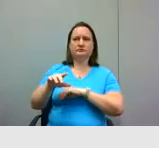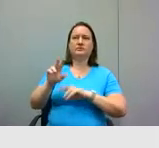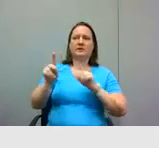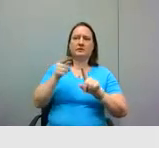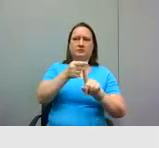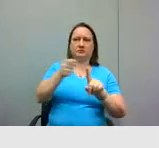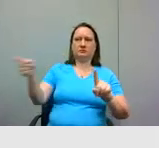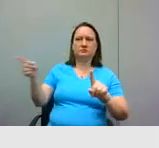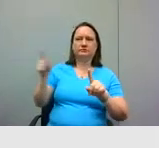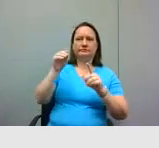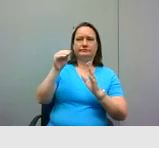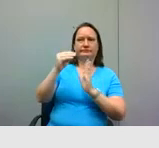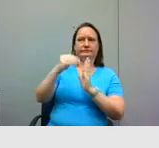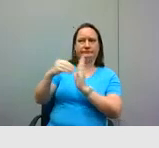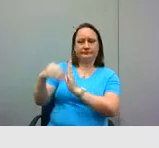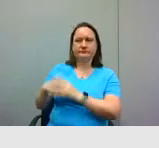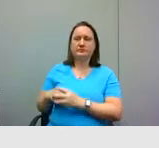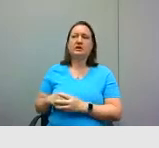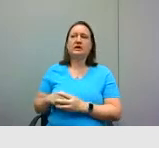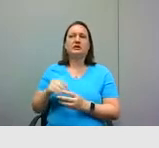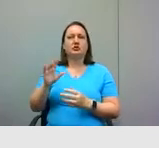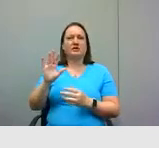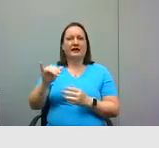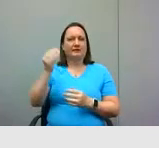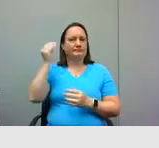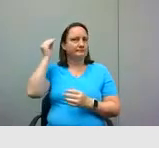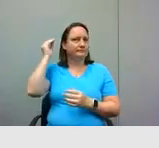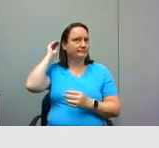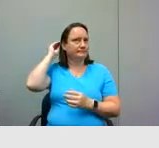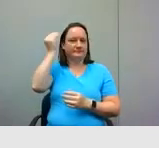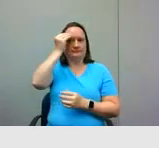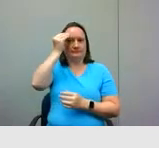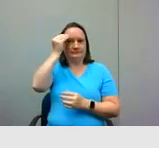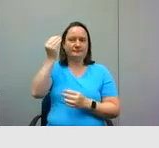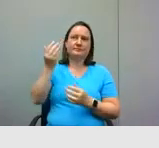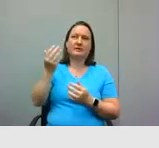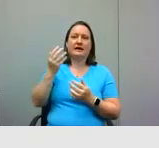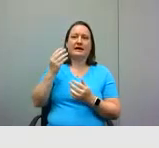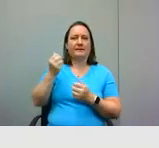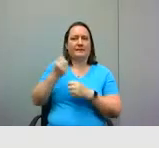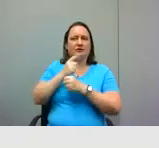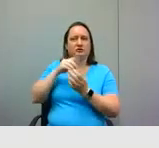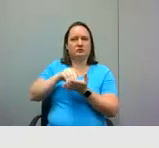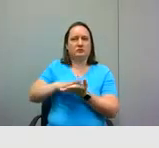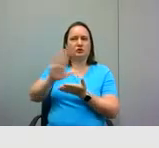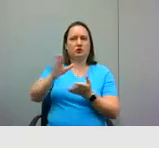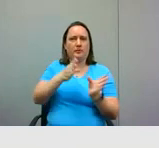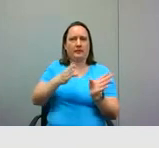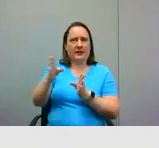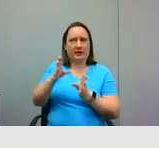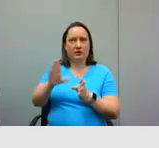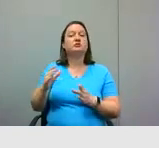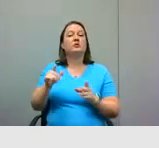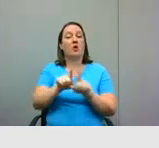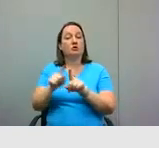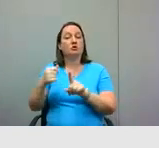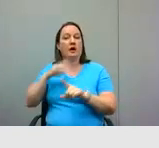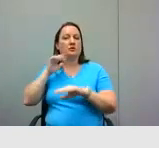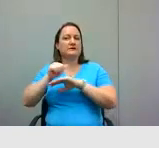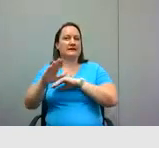it fresh in your memory, and you make sure that you get this onto your planner. So I'm gonna send out an